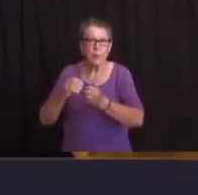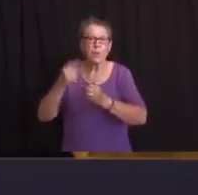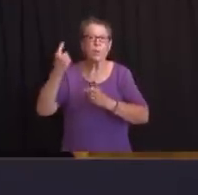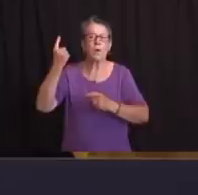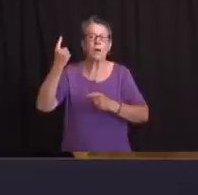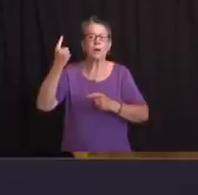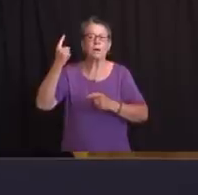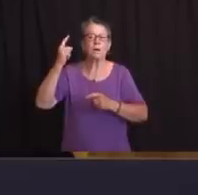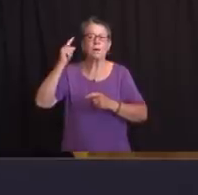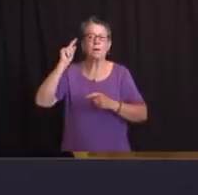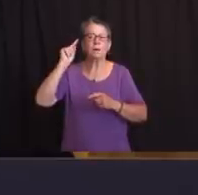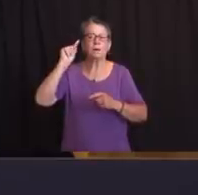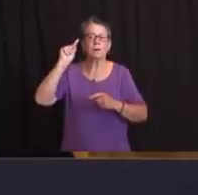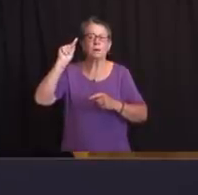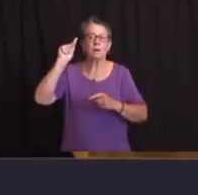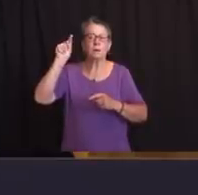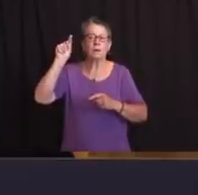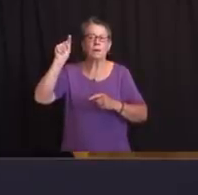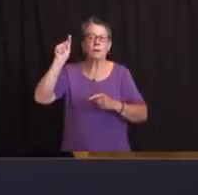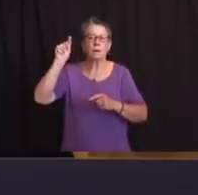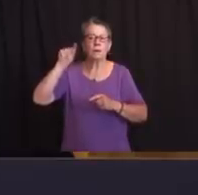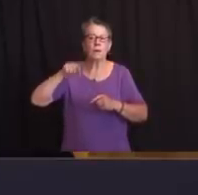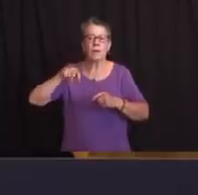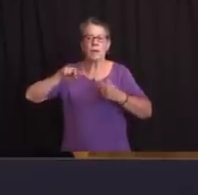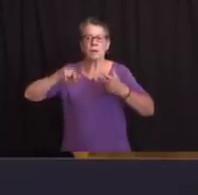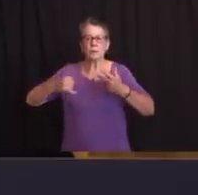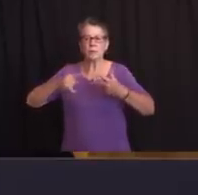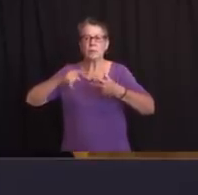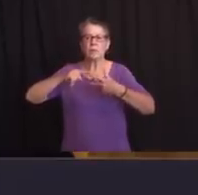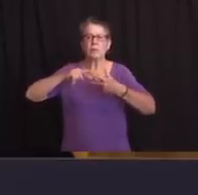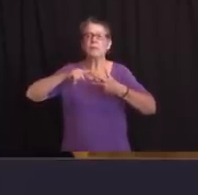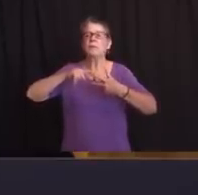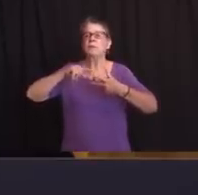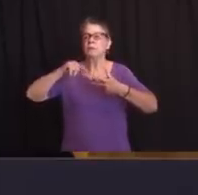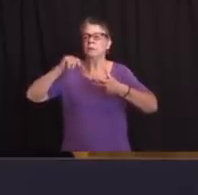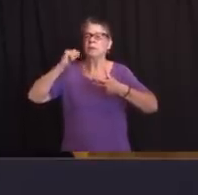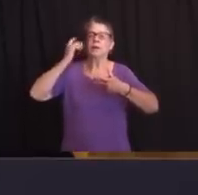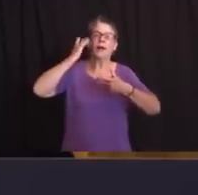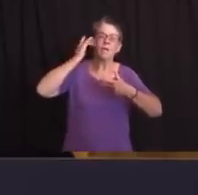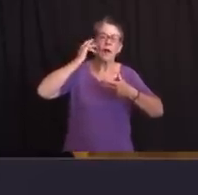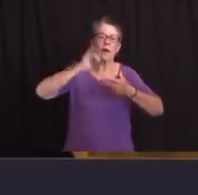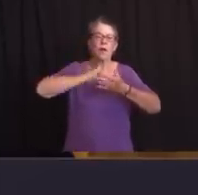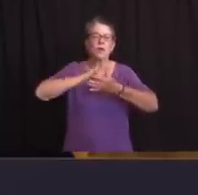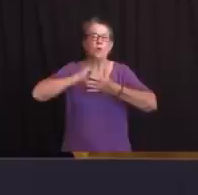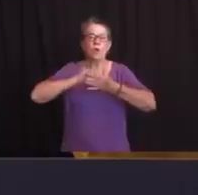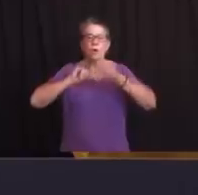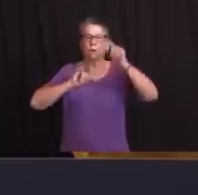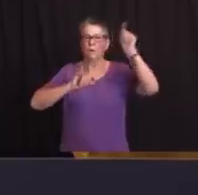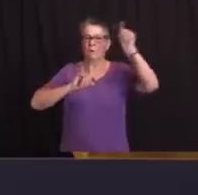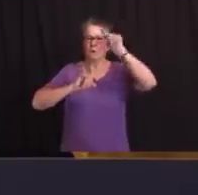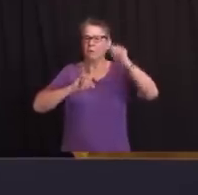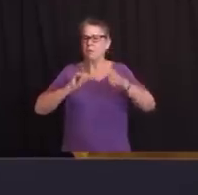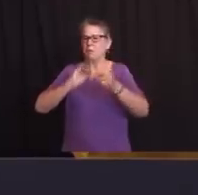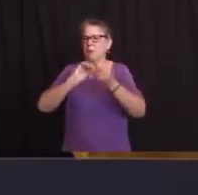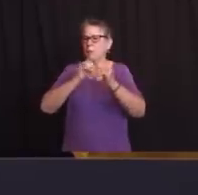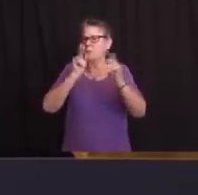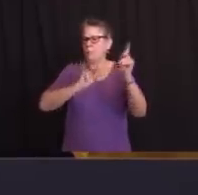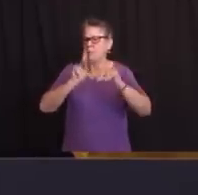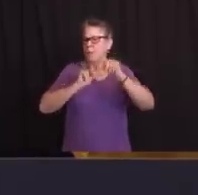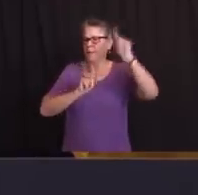million people. They have 40 million people. And New York that has 19 million people. And you pretty much can assume the correlation